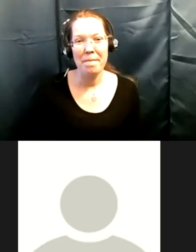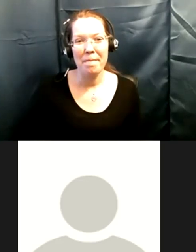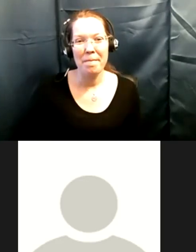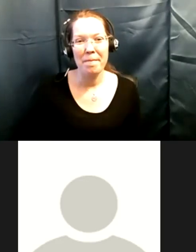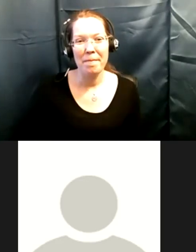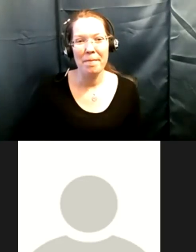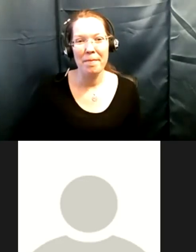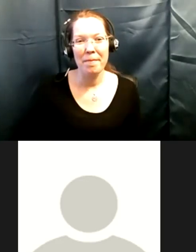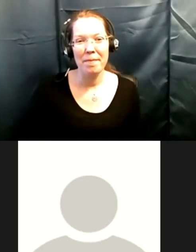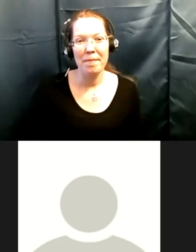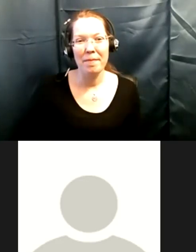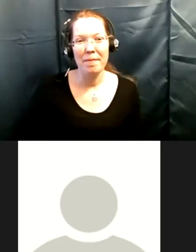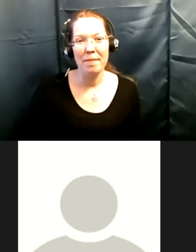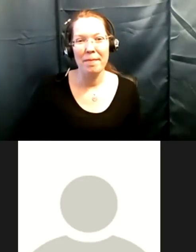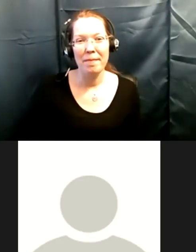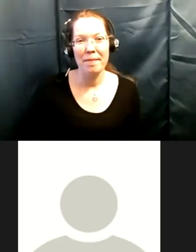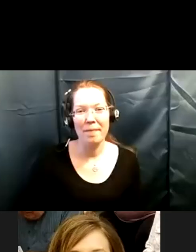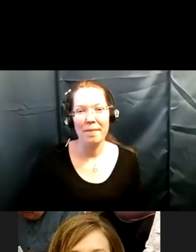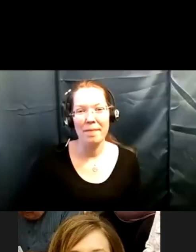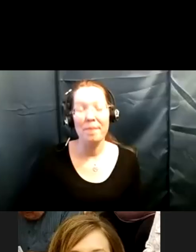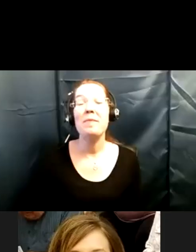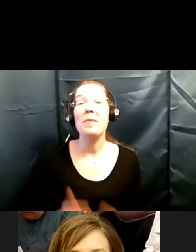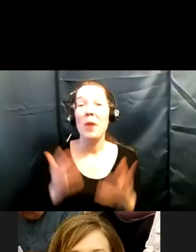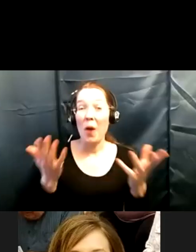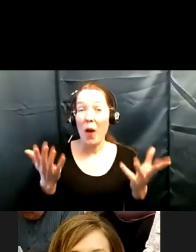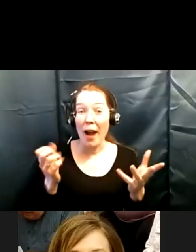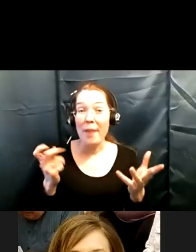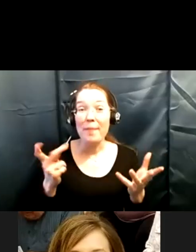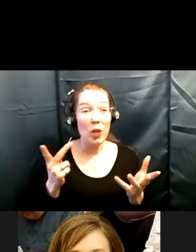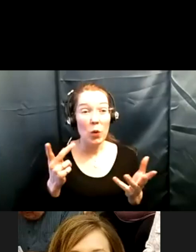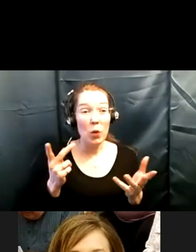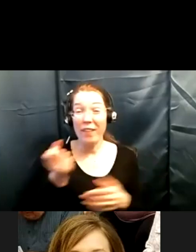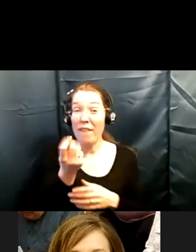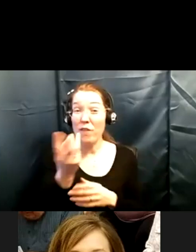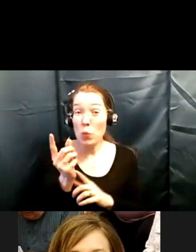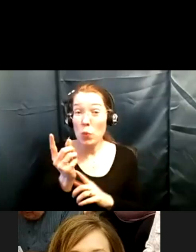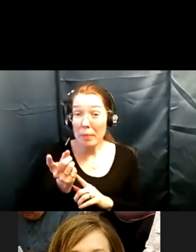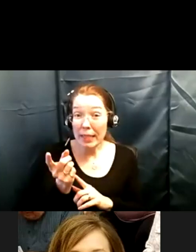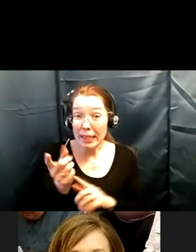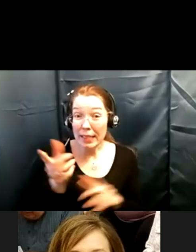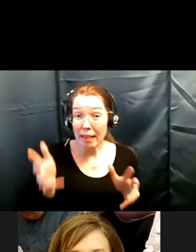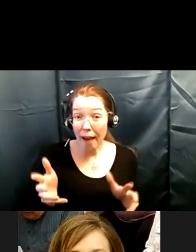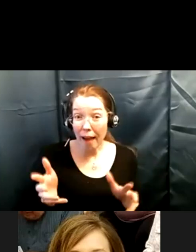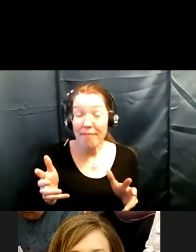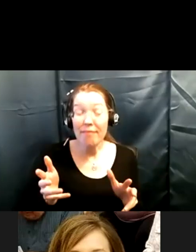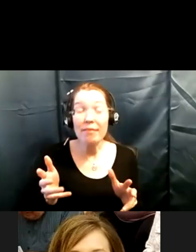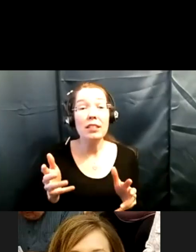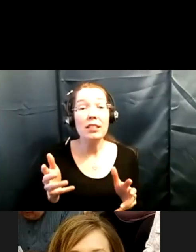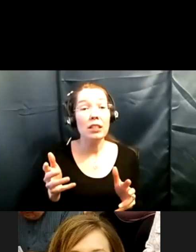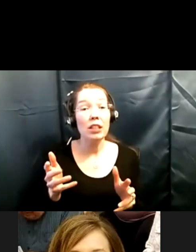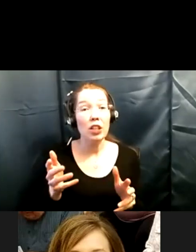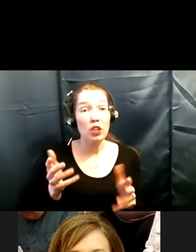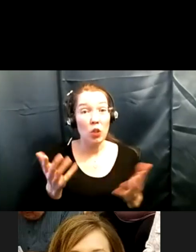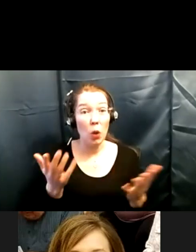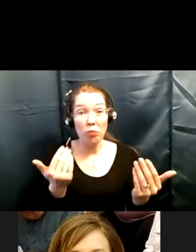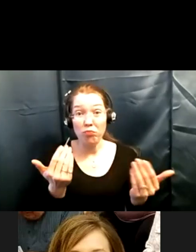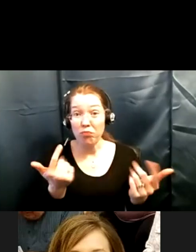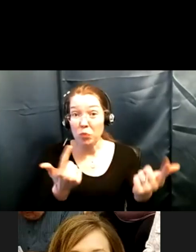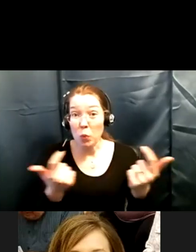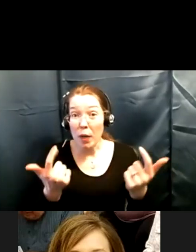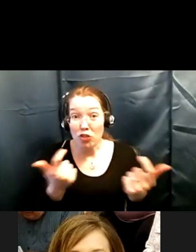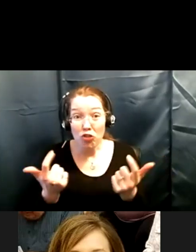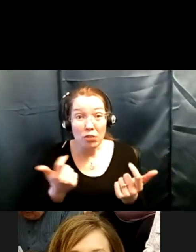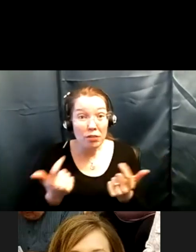All right. So it looks like we've got just a few minutes here for some